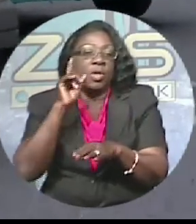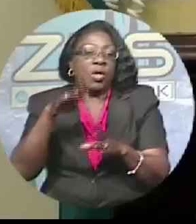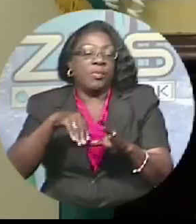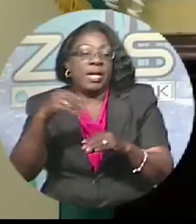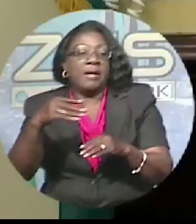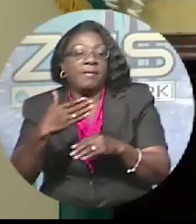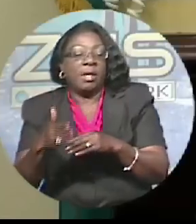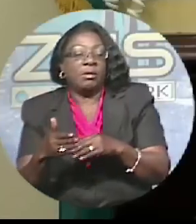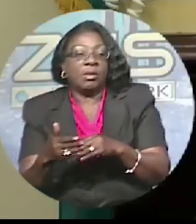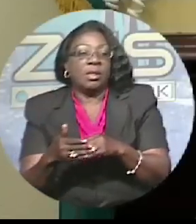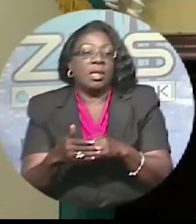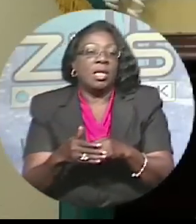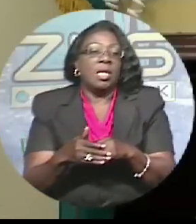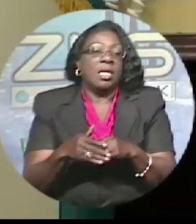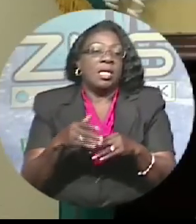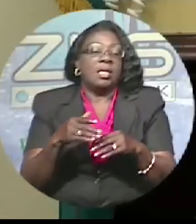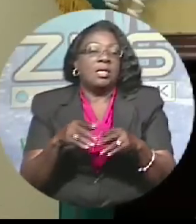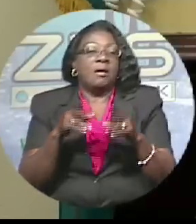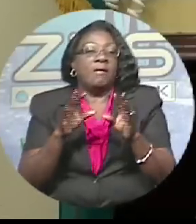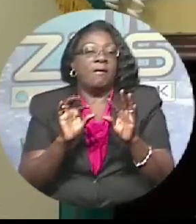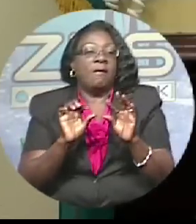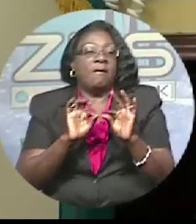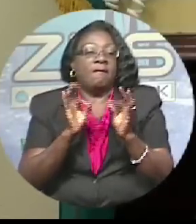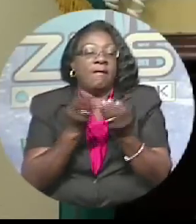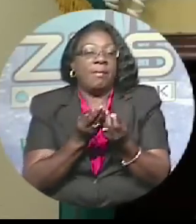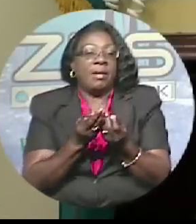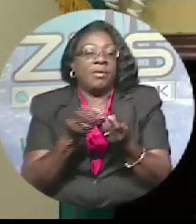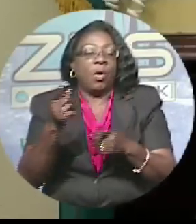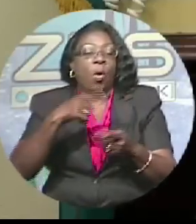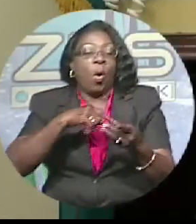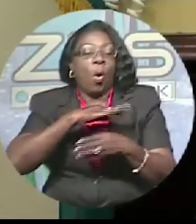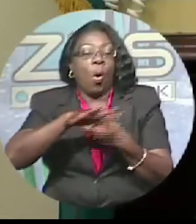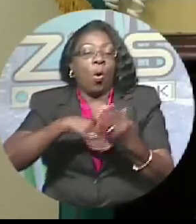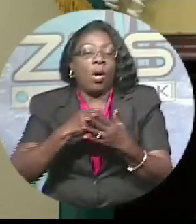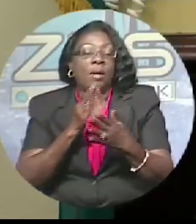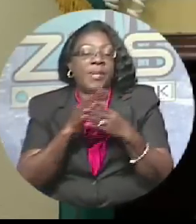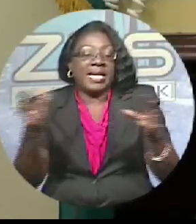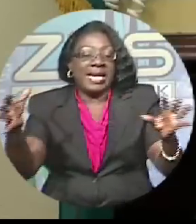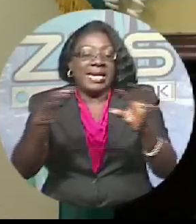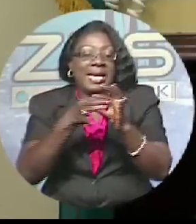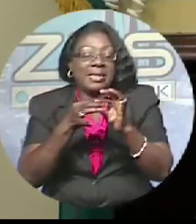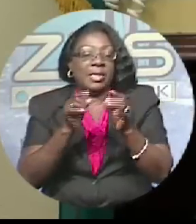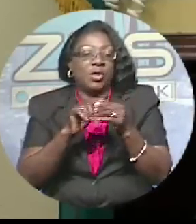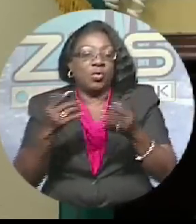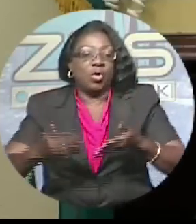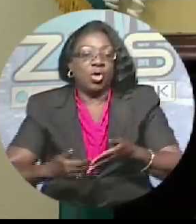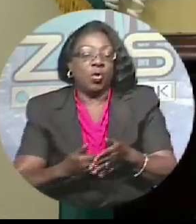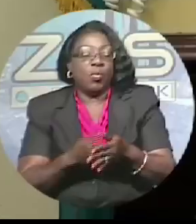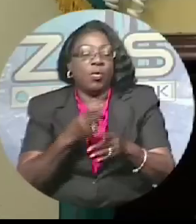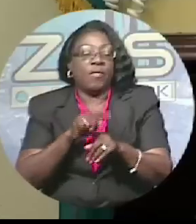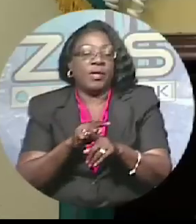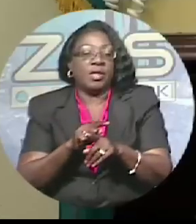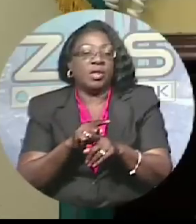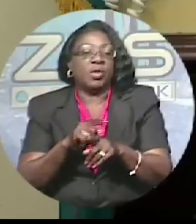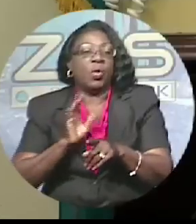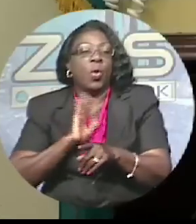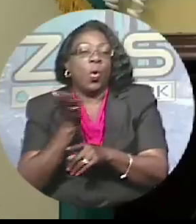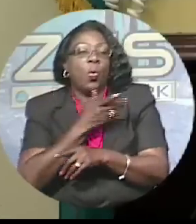out. The substations will all be connected to New Providence, all of them. Okay, so we will be one